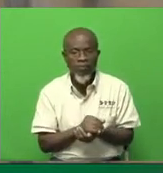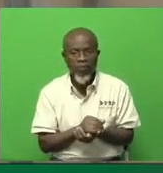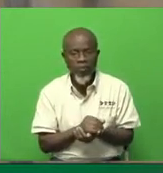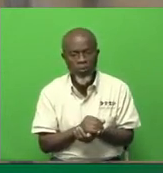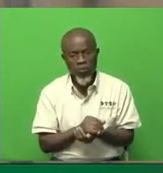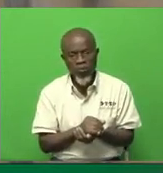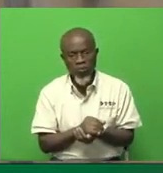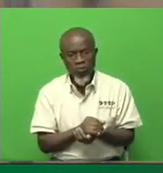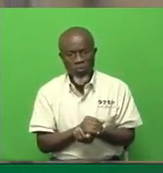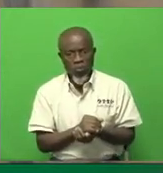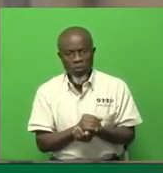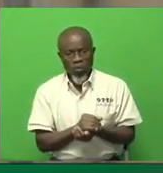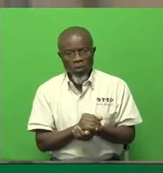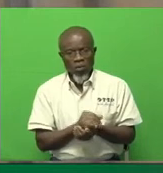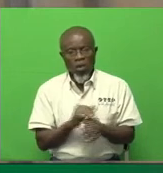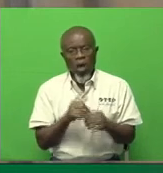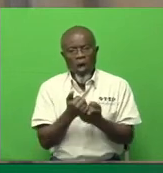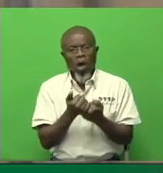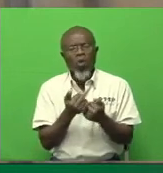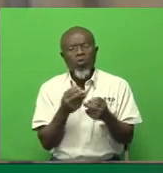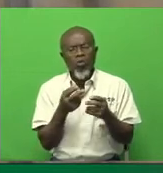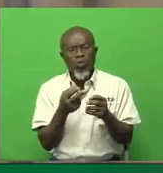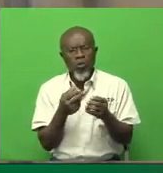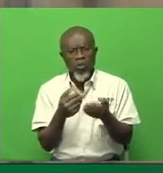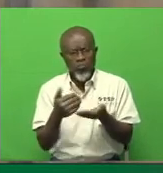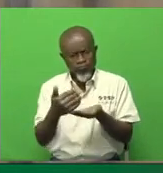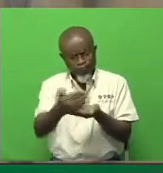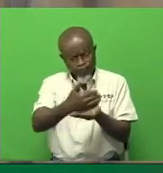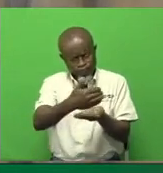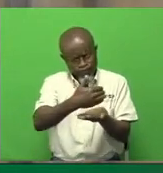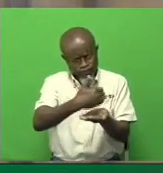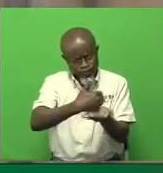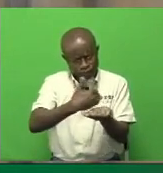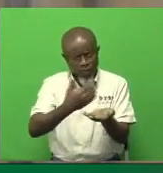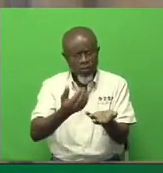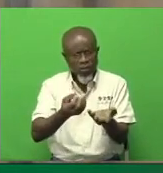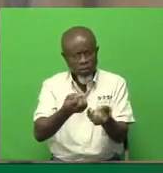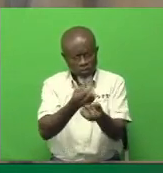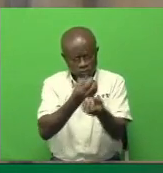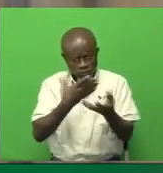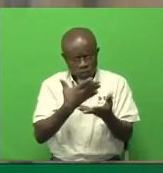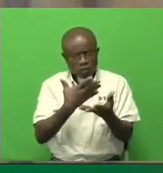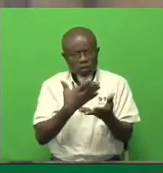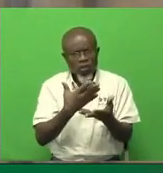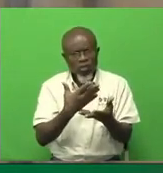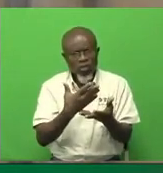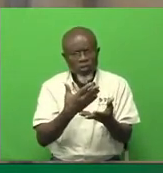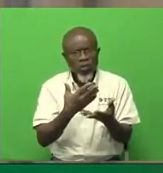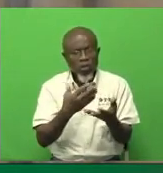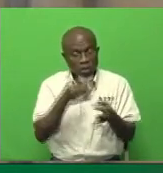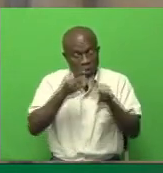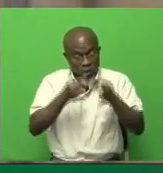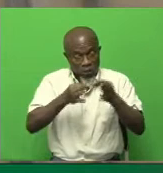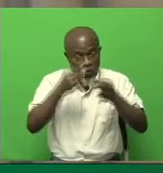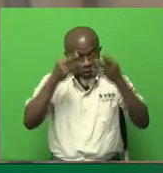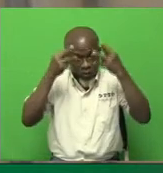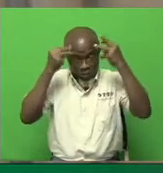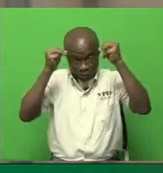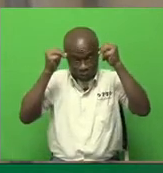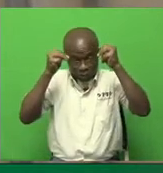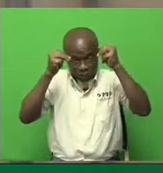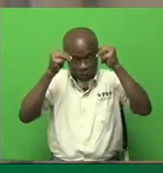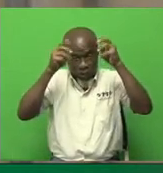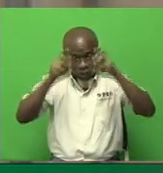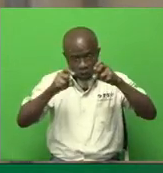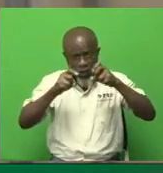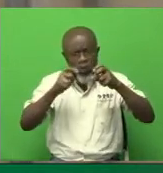the requirement to modernize data collection management and Analysis at all levels of diminishing Madam speaker if the ministry is to respond in